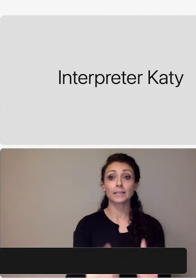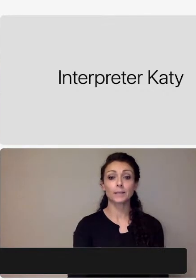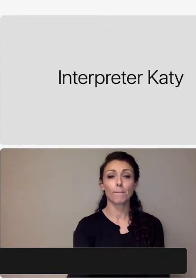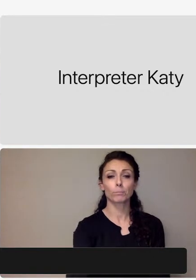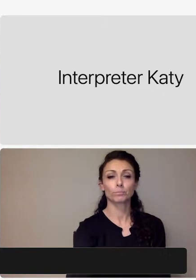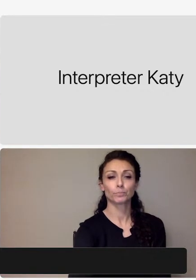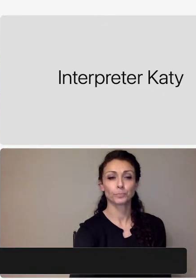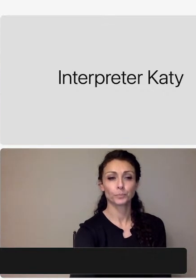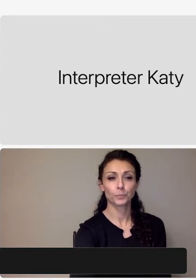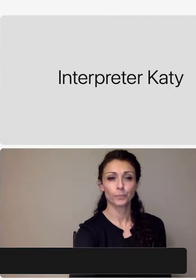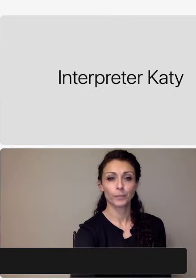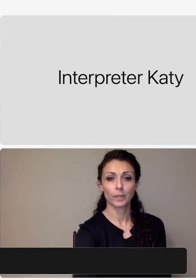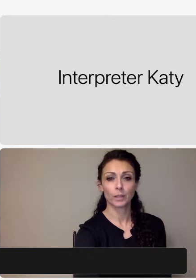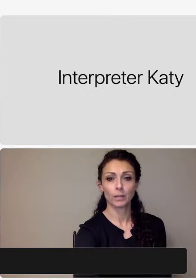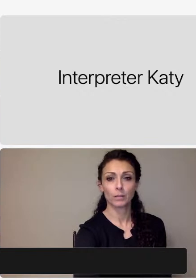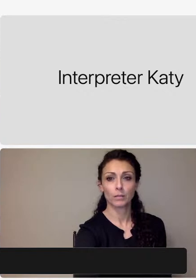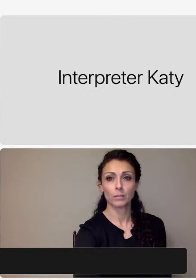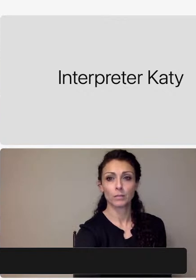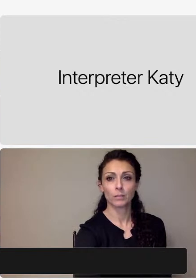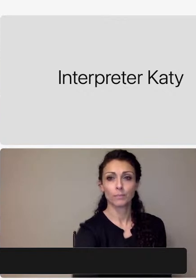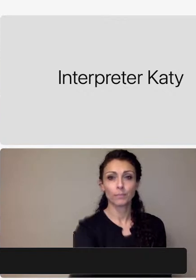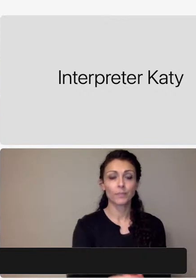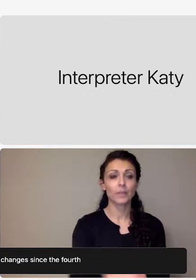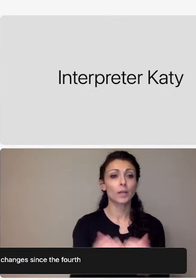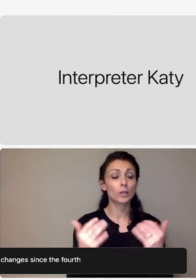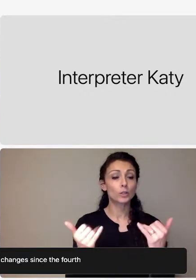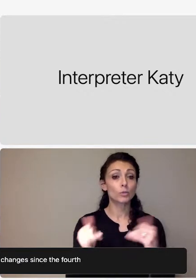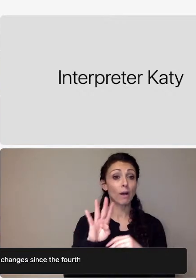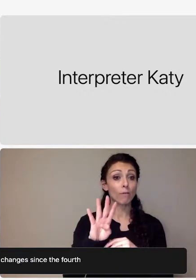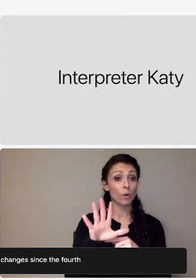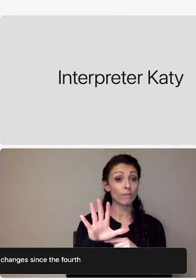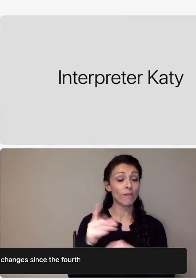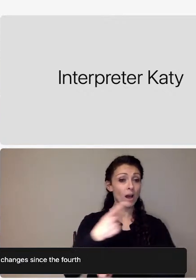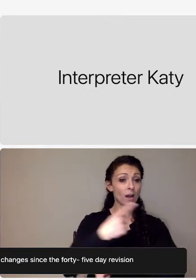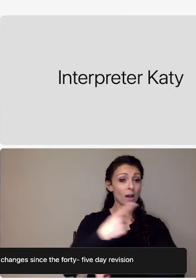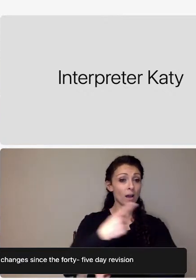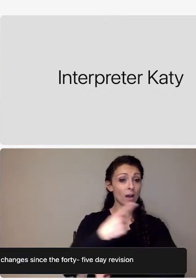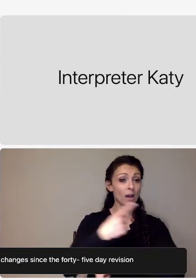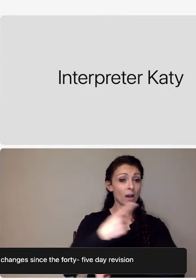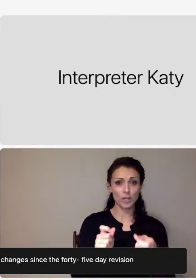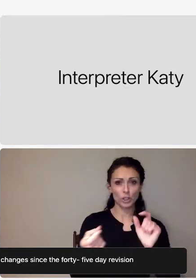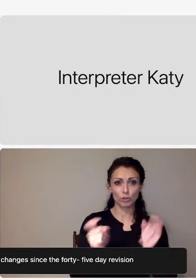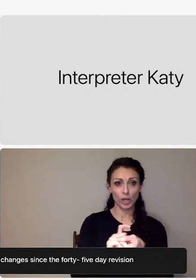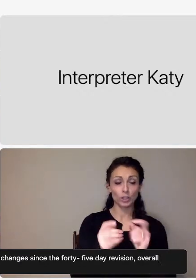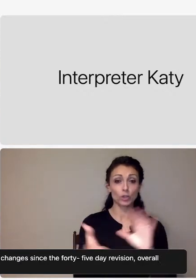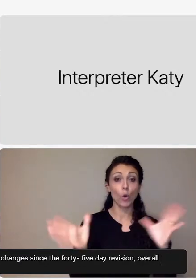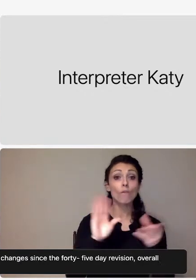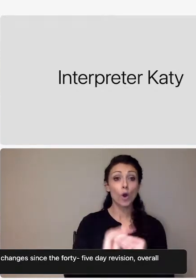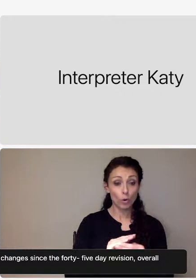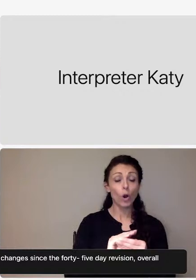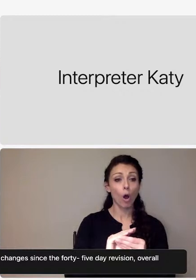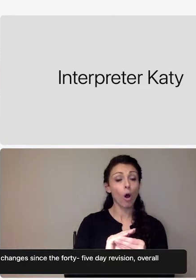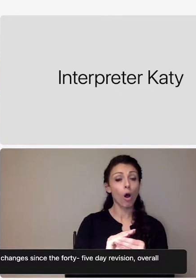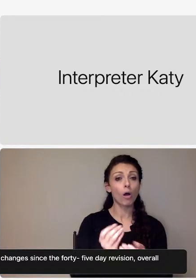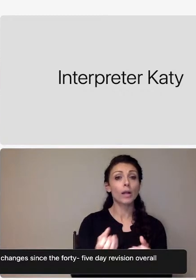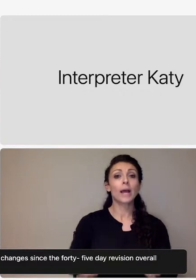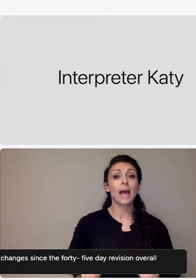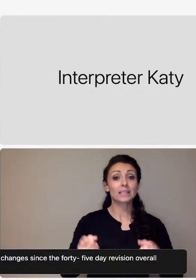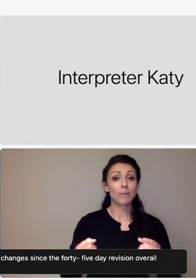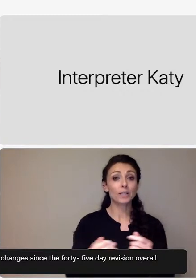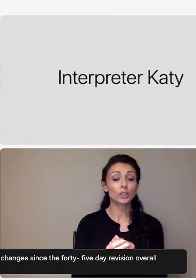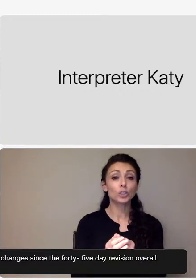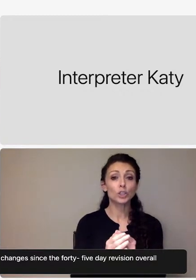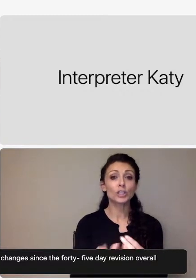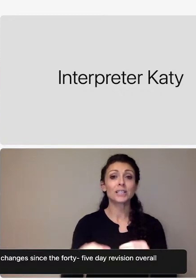this slide shows expenditure changes since the 45-day revision overall expenditures increased by 35.2